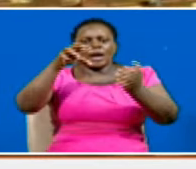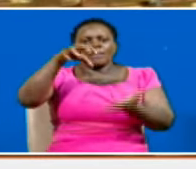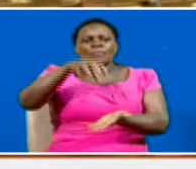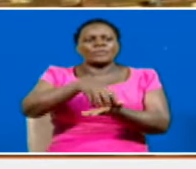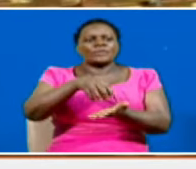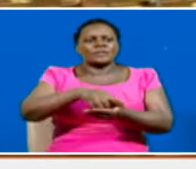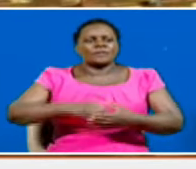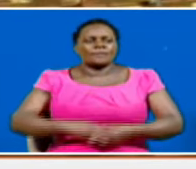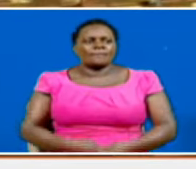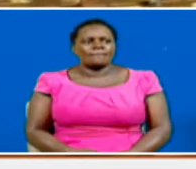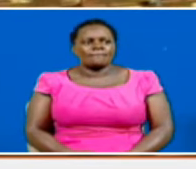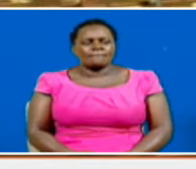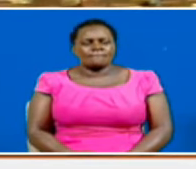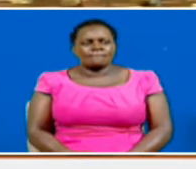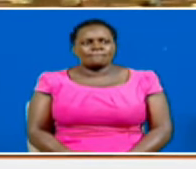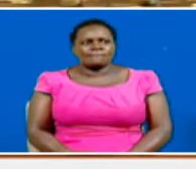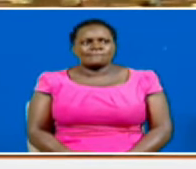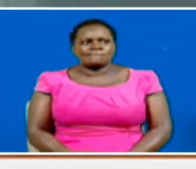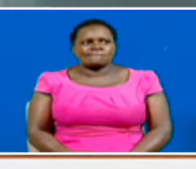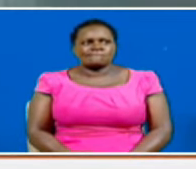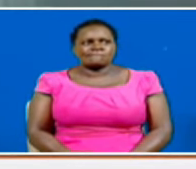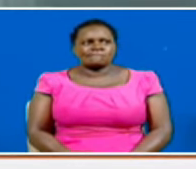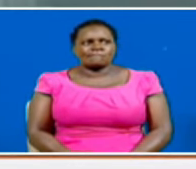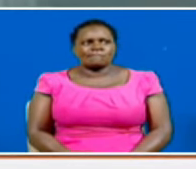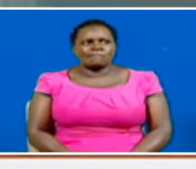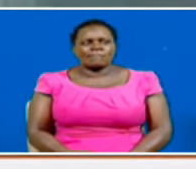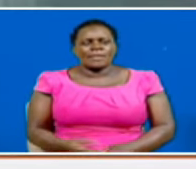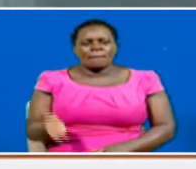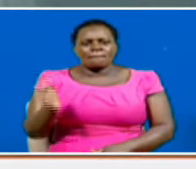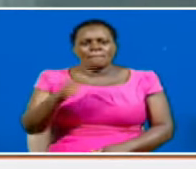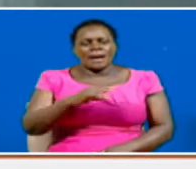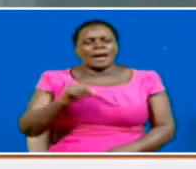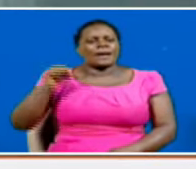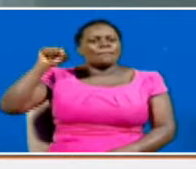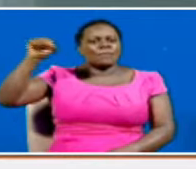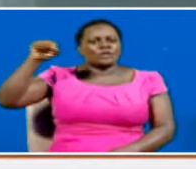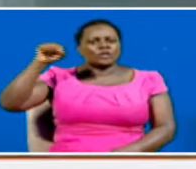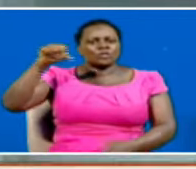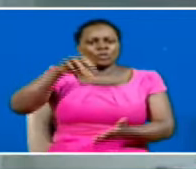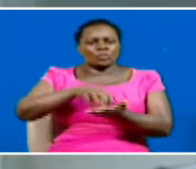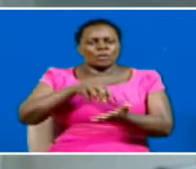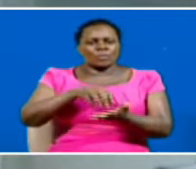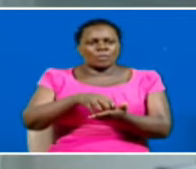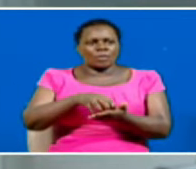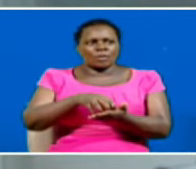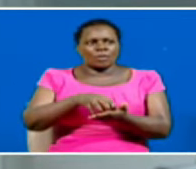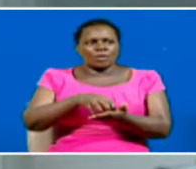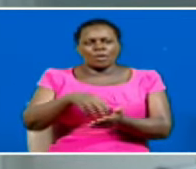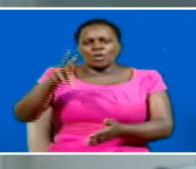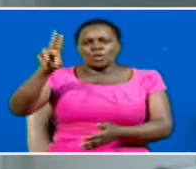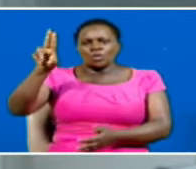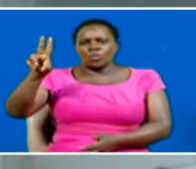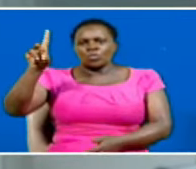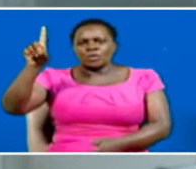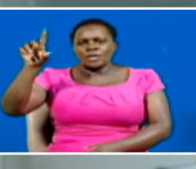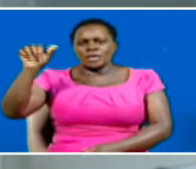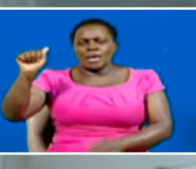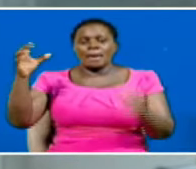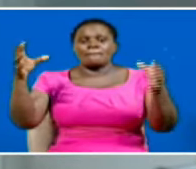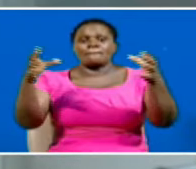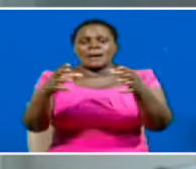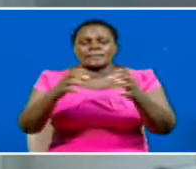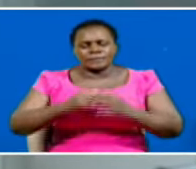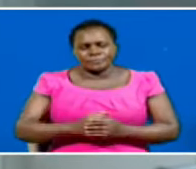Manuel Toh, KT News, Nairobi. Back to the local political scene, where the ruling United Democratic Alliance